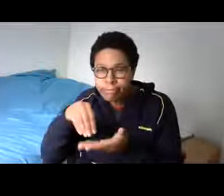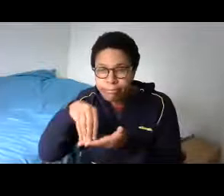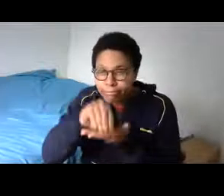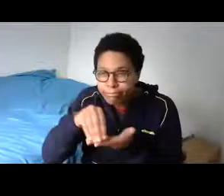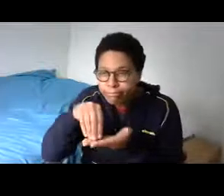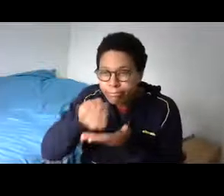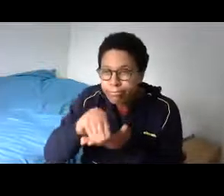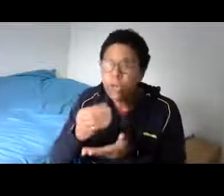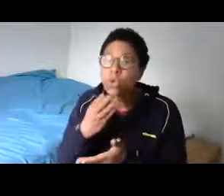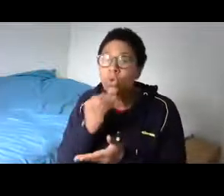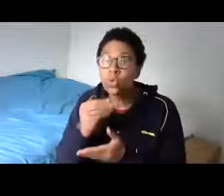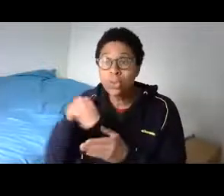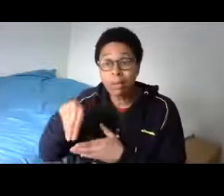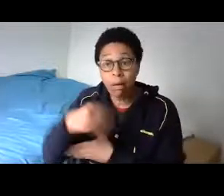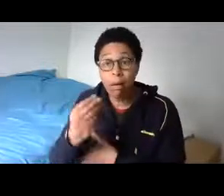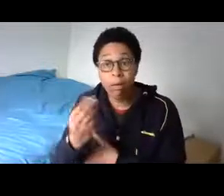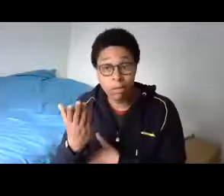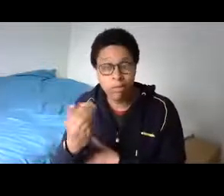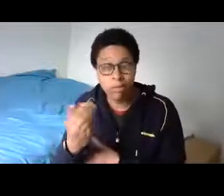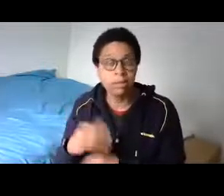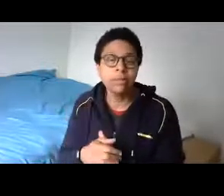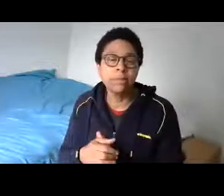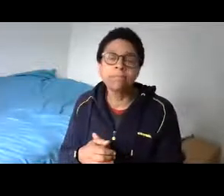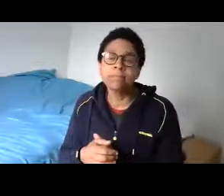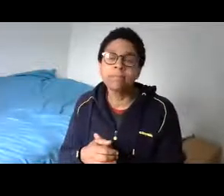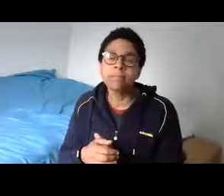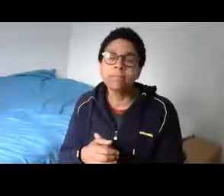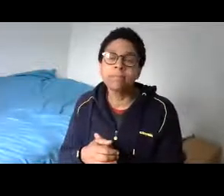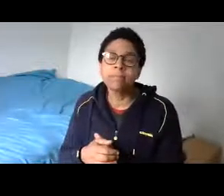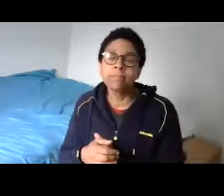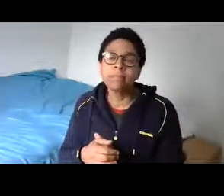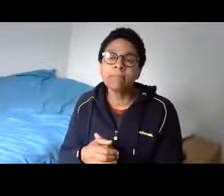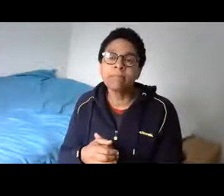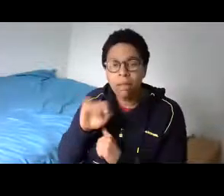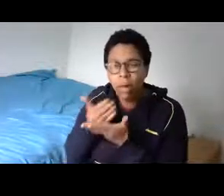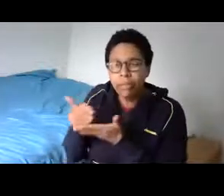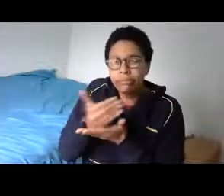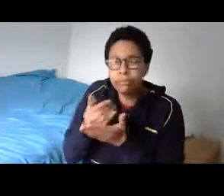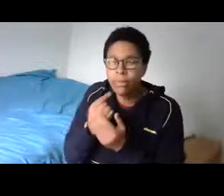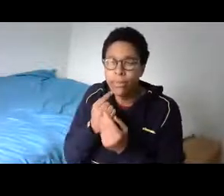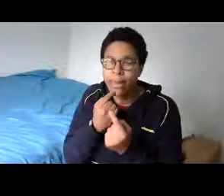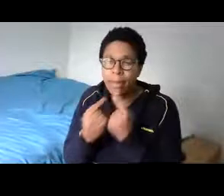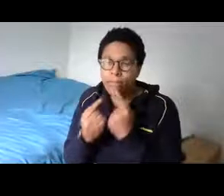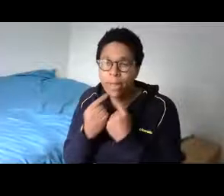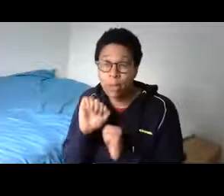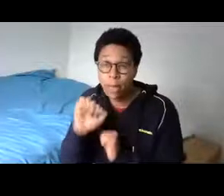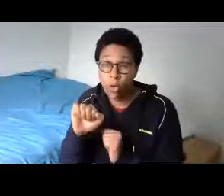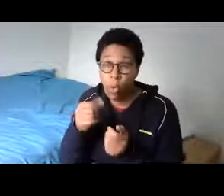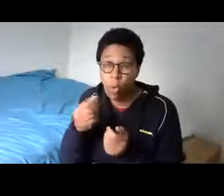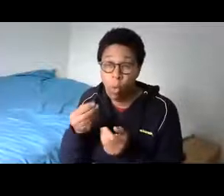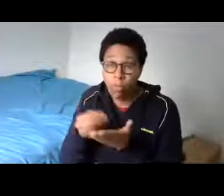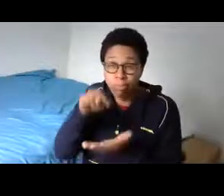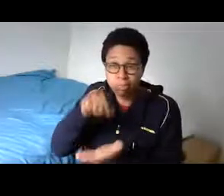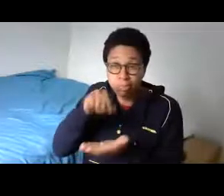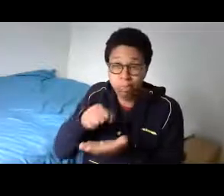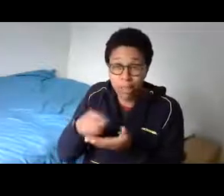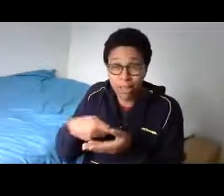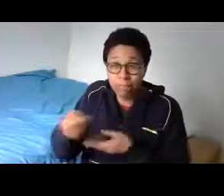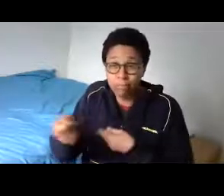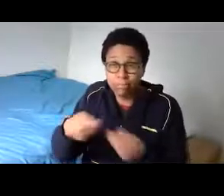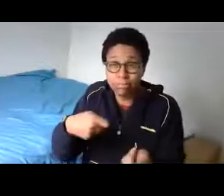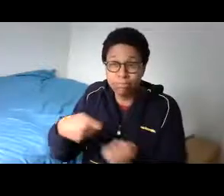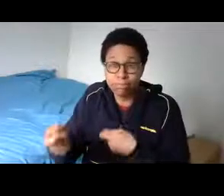using that, and they will collect all the information about your transactions.